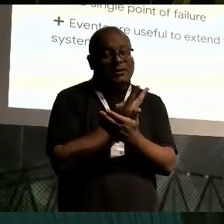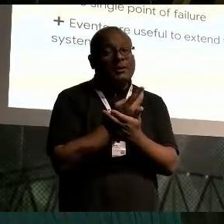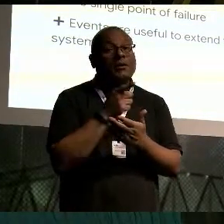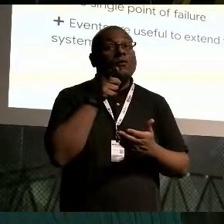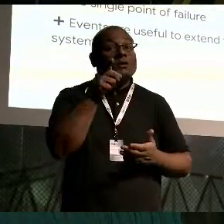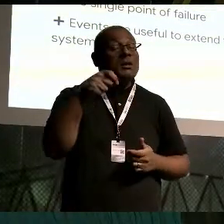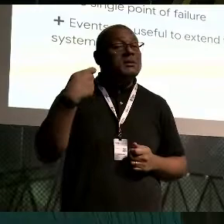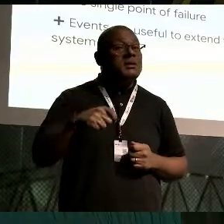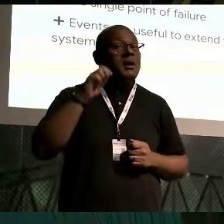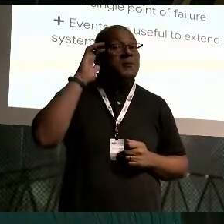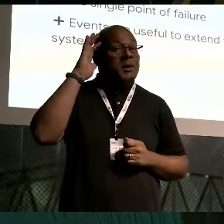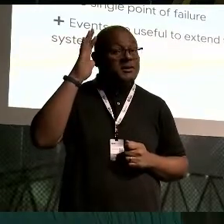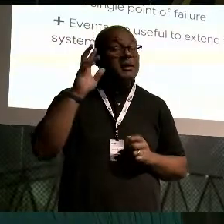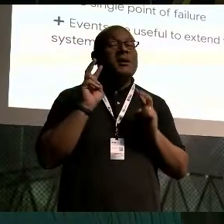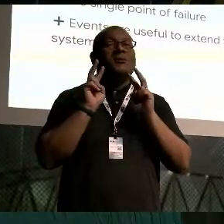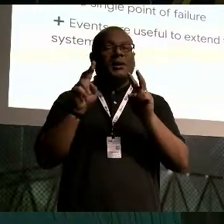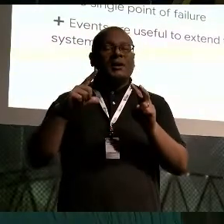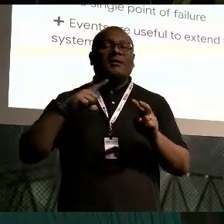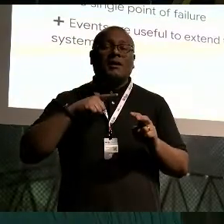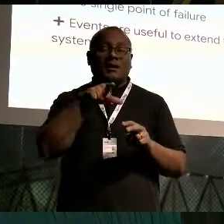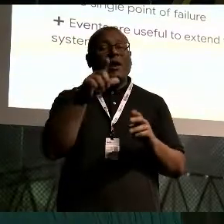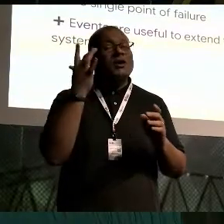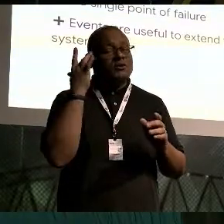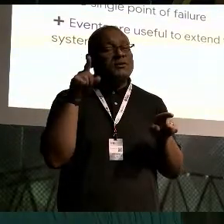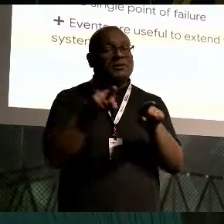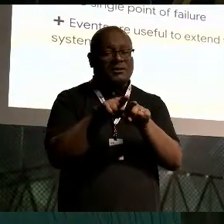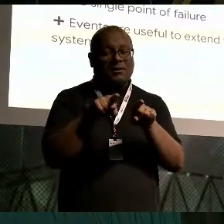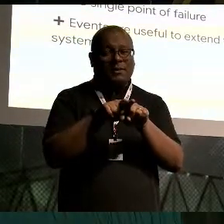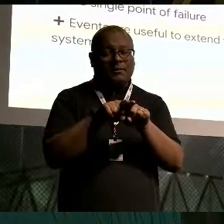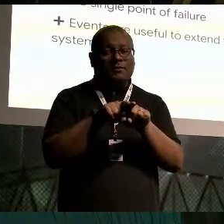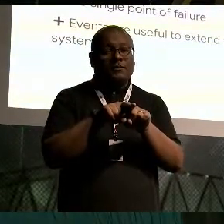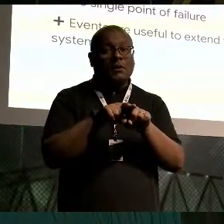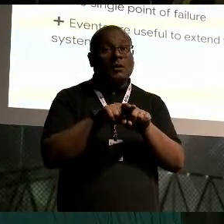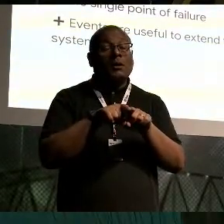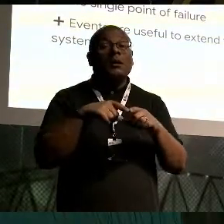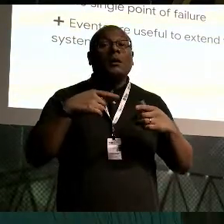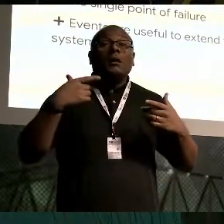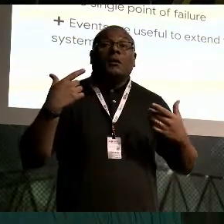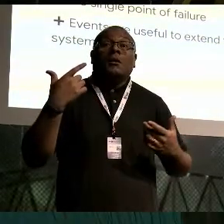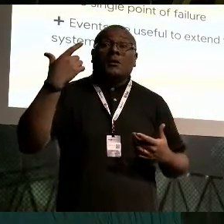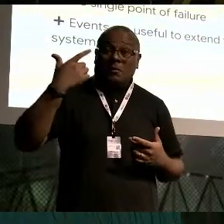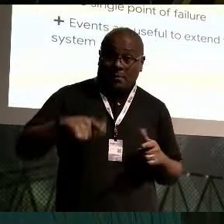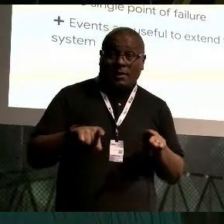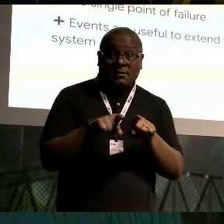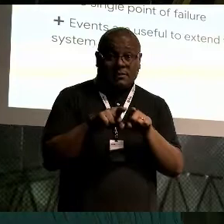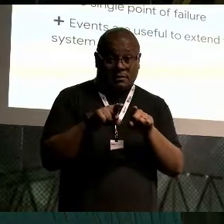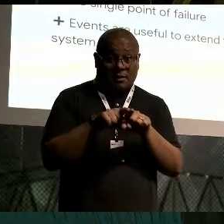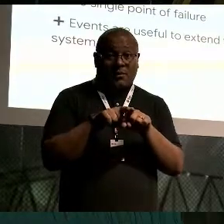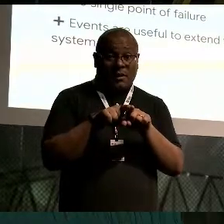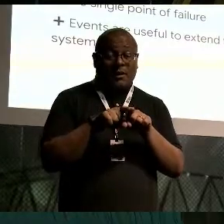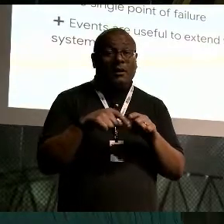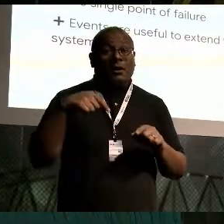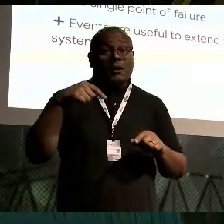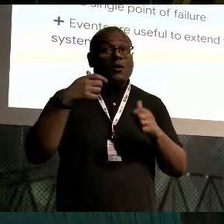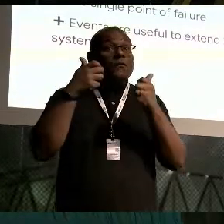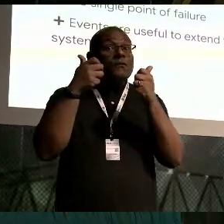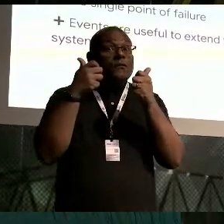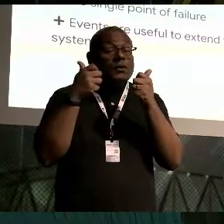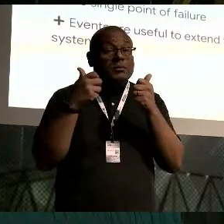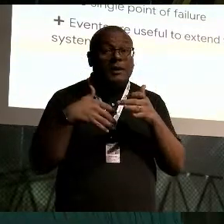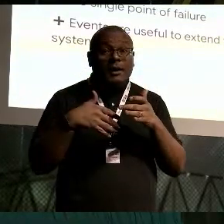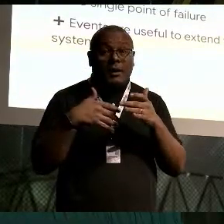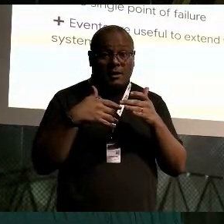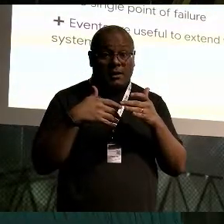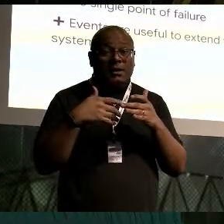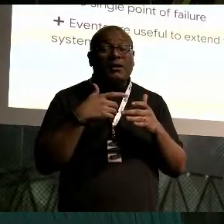that. So events help for some of the things, but you still have other things to worry about. So it doesn't solve